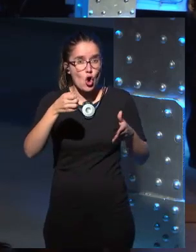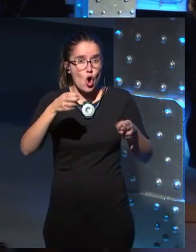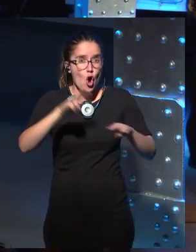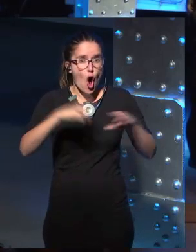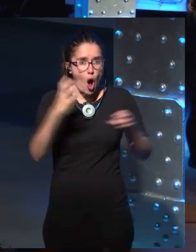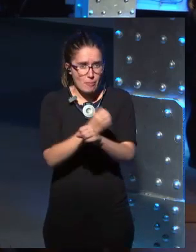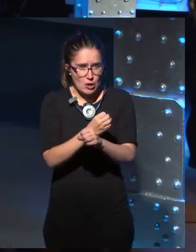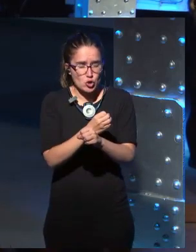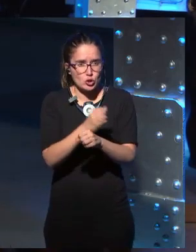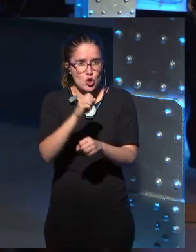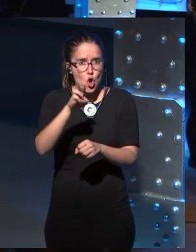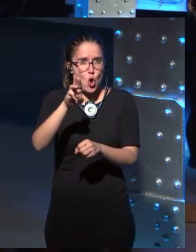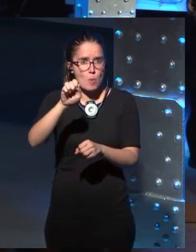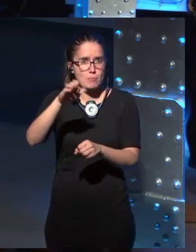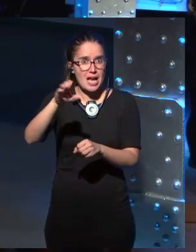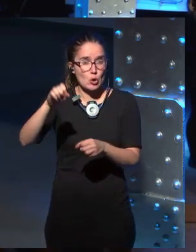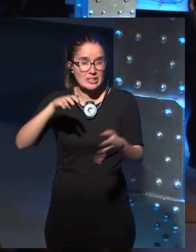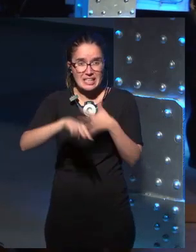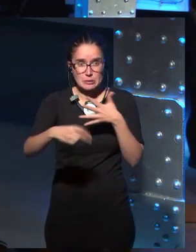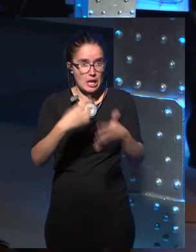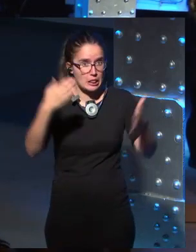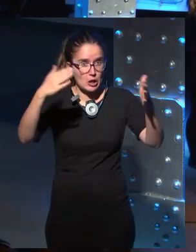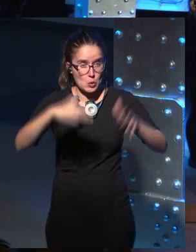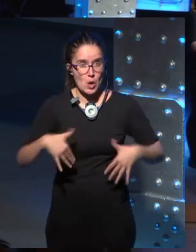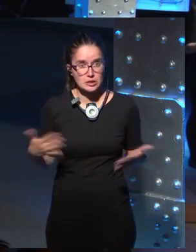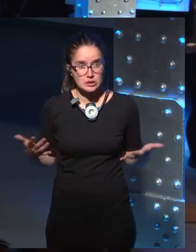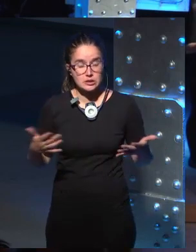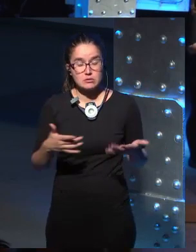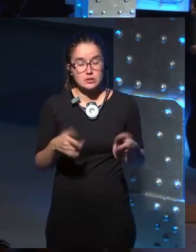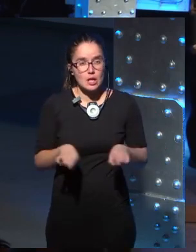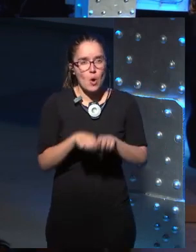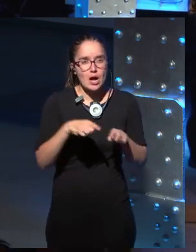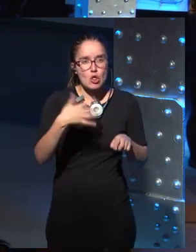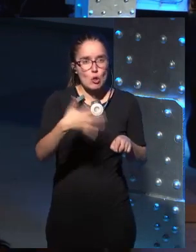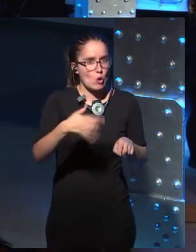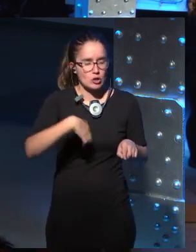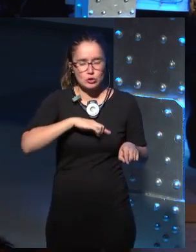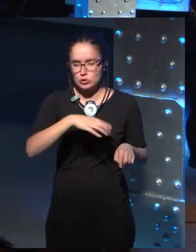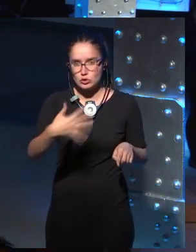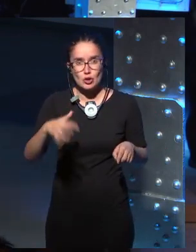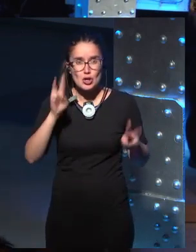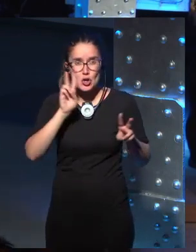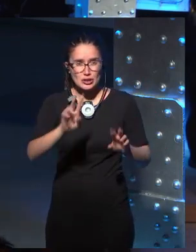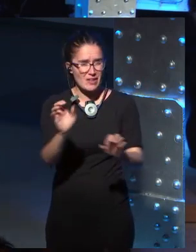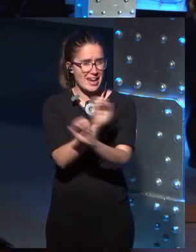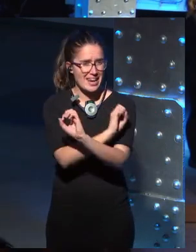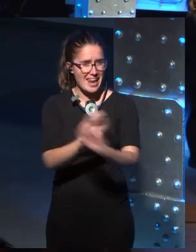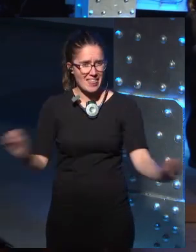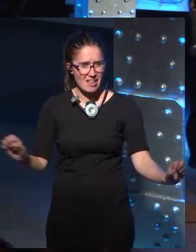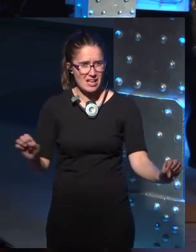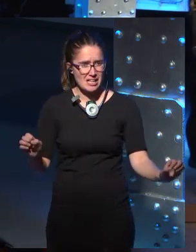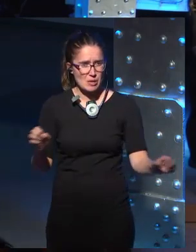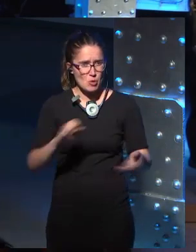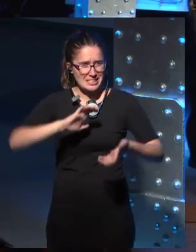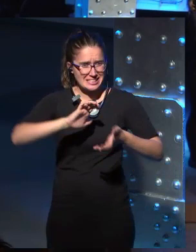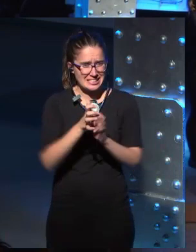not transparent to light. Wherever you are, you see nothing. It's too dense.